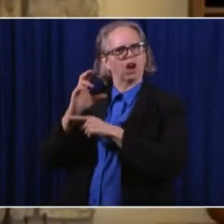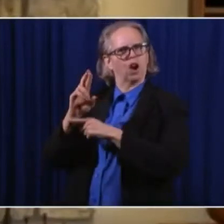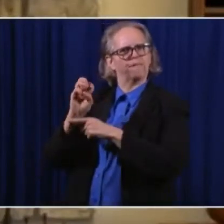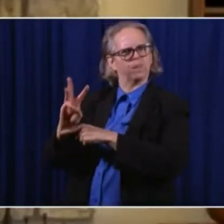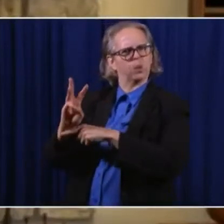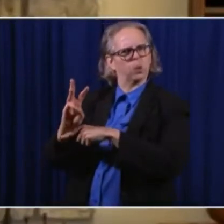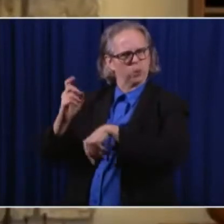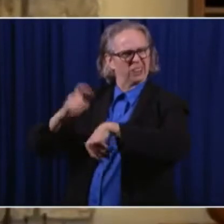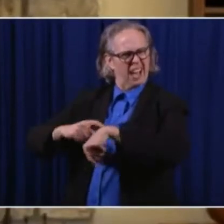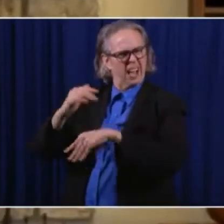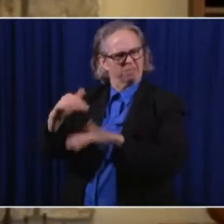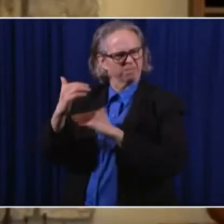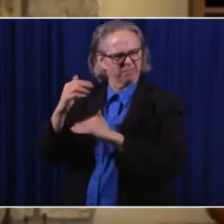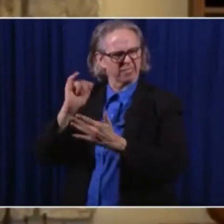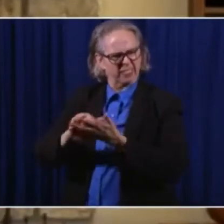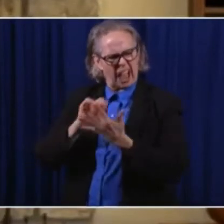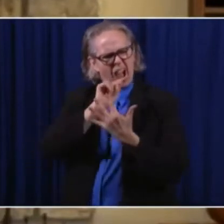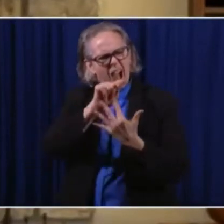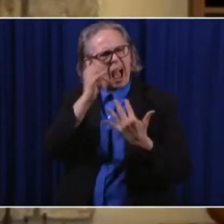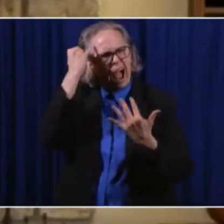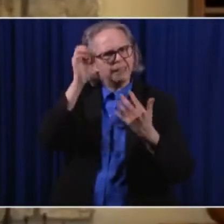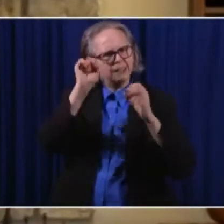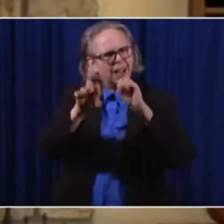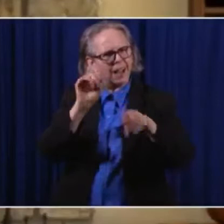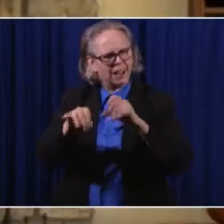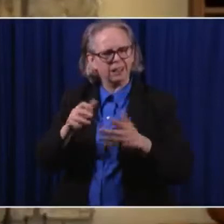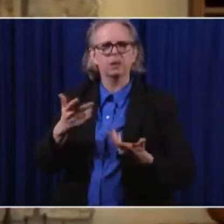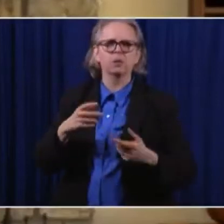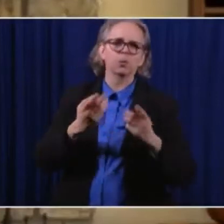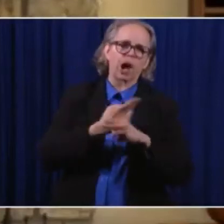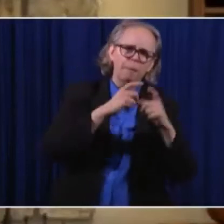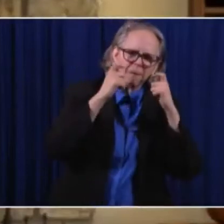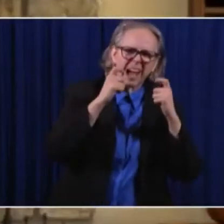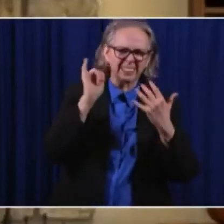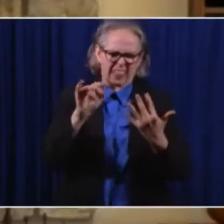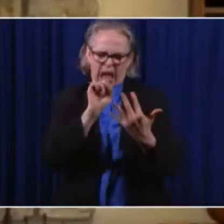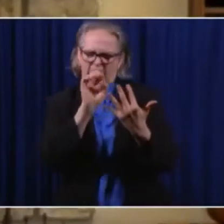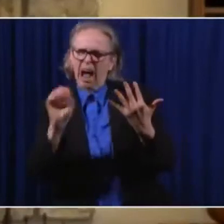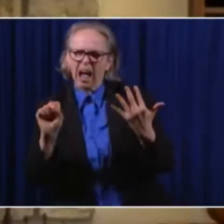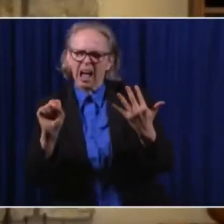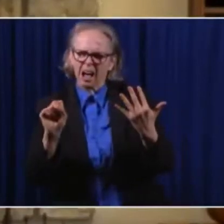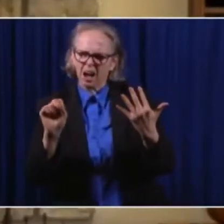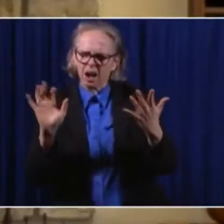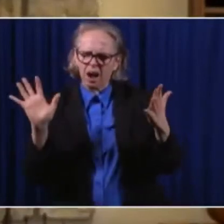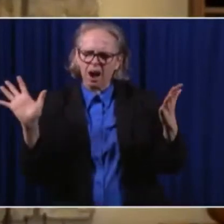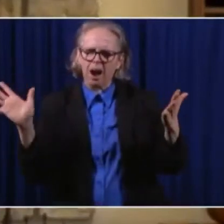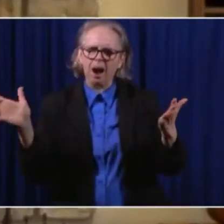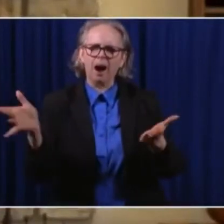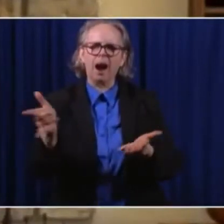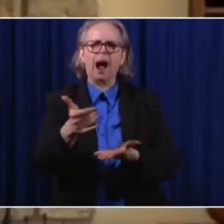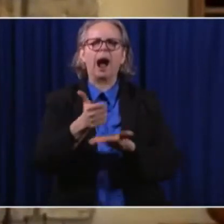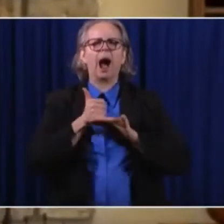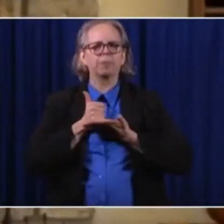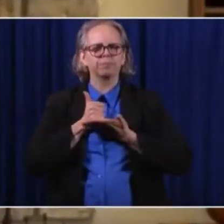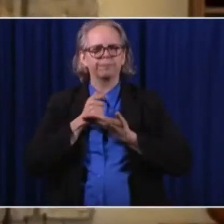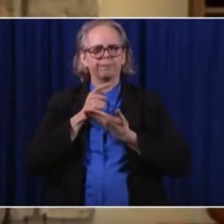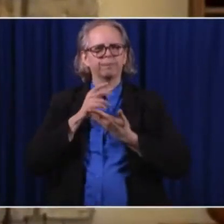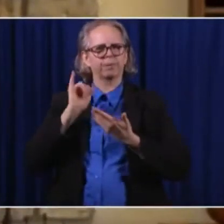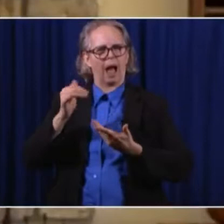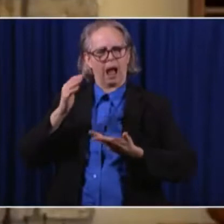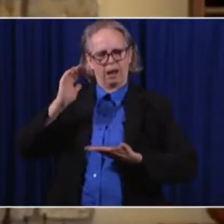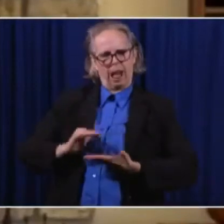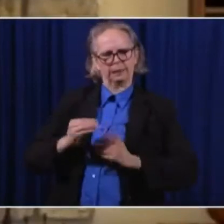things coming together, along with the mask wearing in retail, we hope mask wearing throughout, will start flattening this